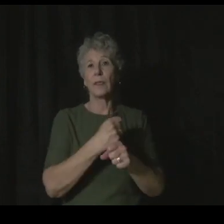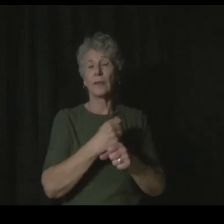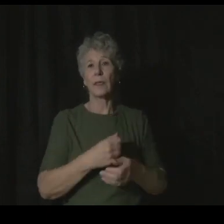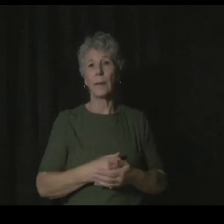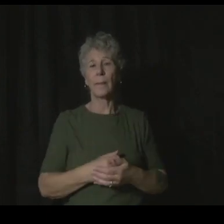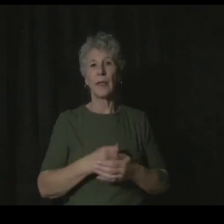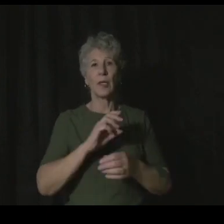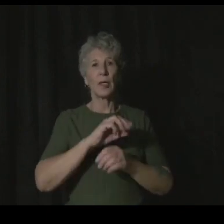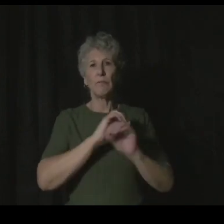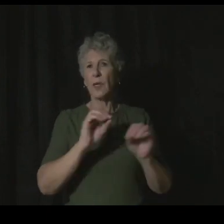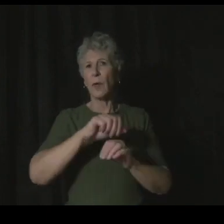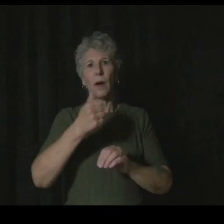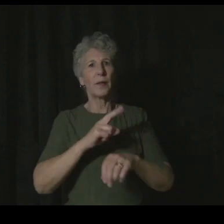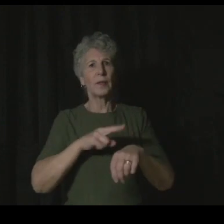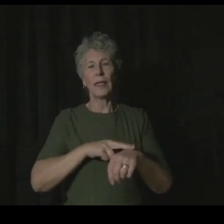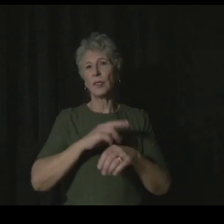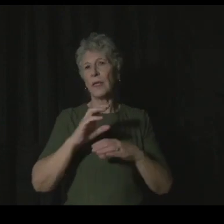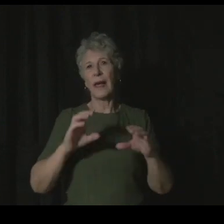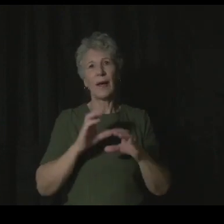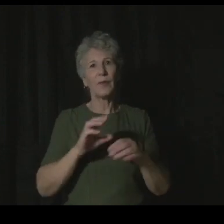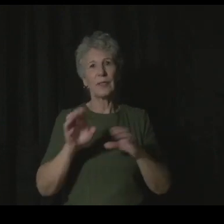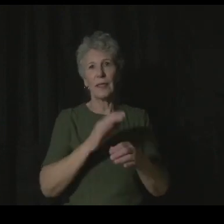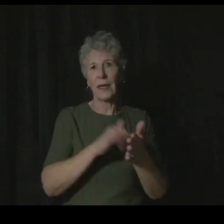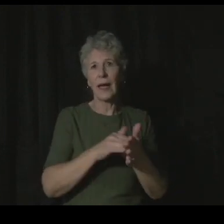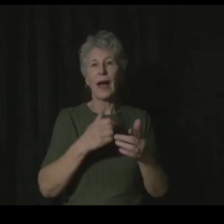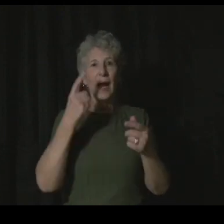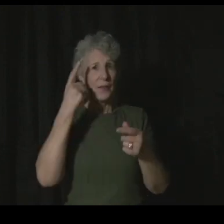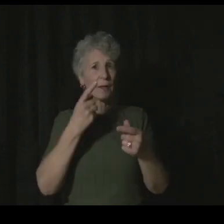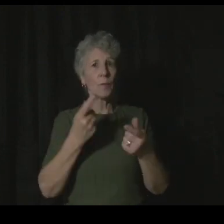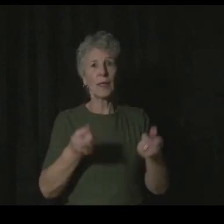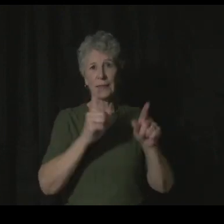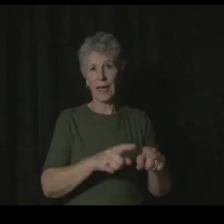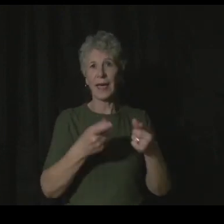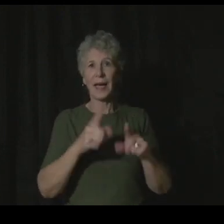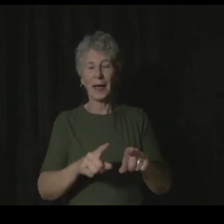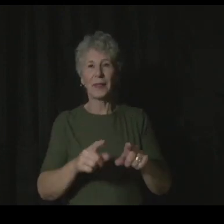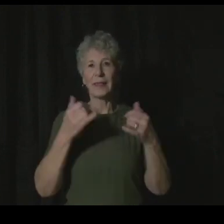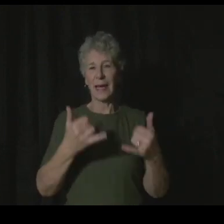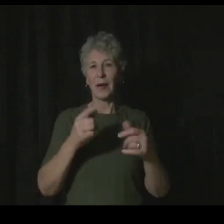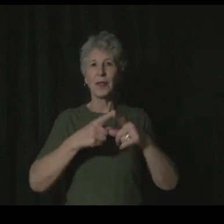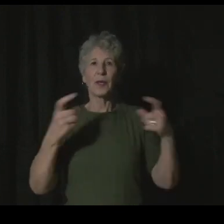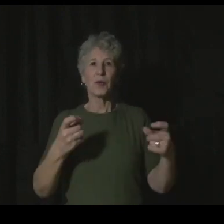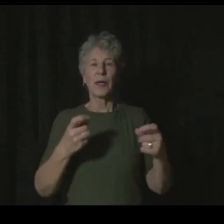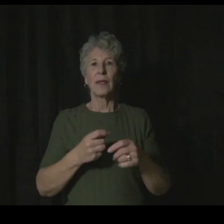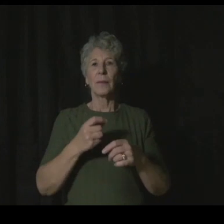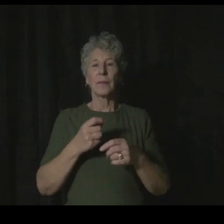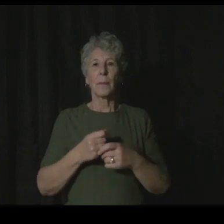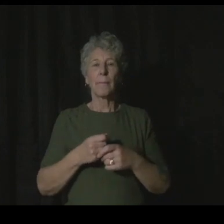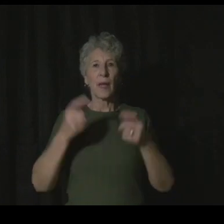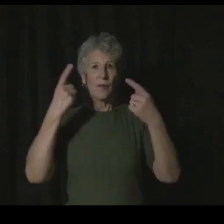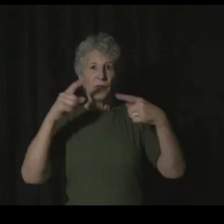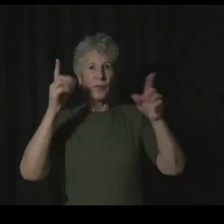people. And I believe, personally, what is happening is a fulfillment of the great prophecy of Ezekiel 36 and 37. The